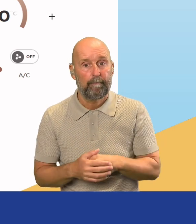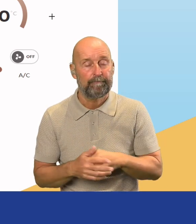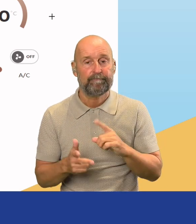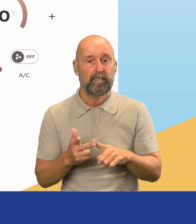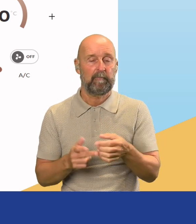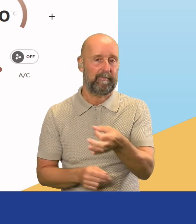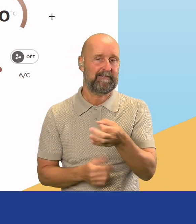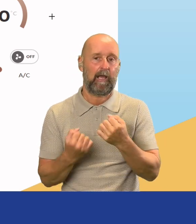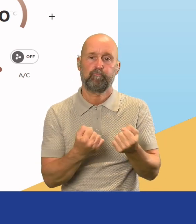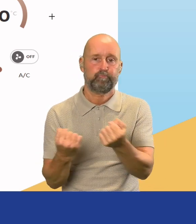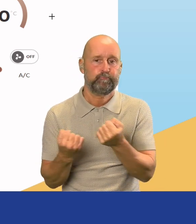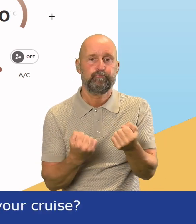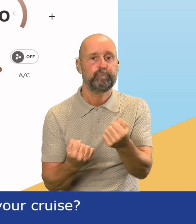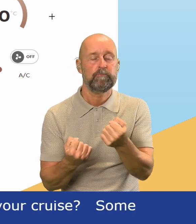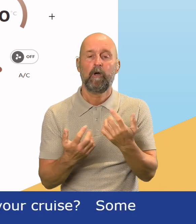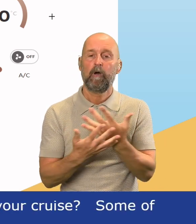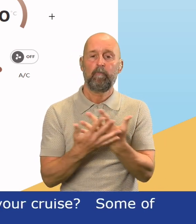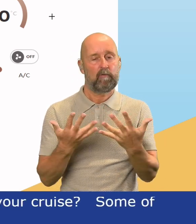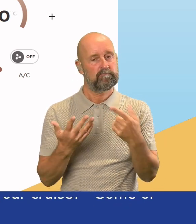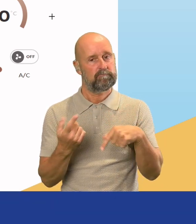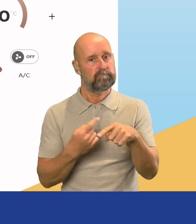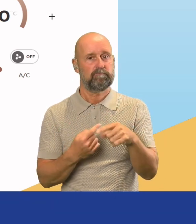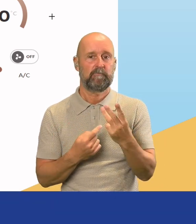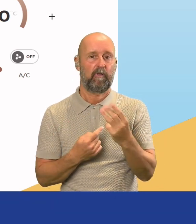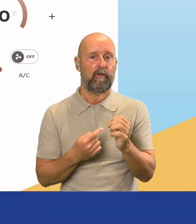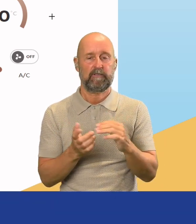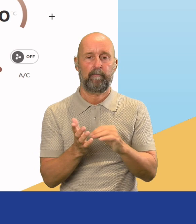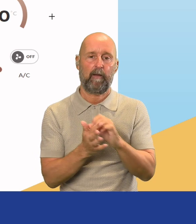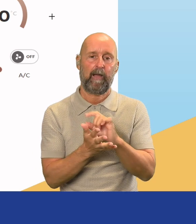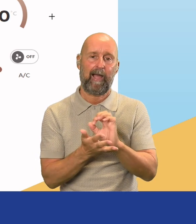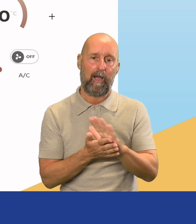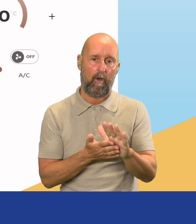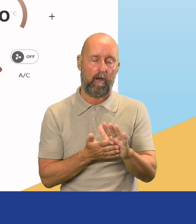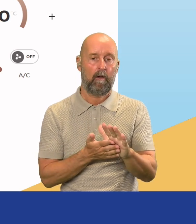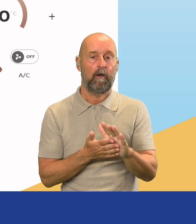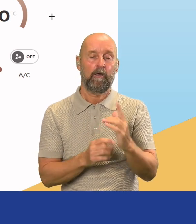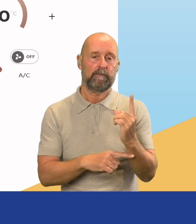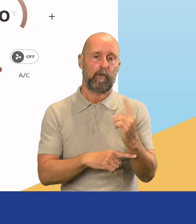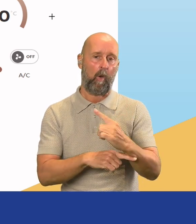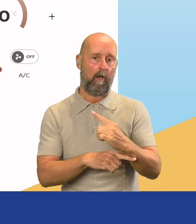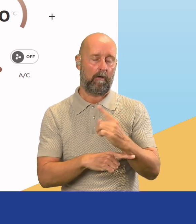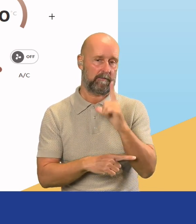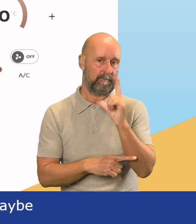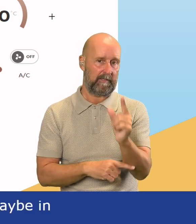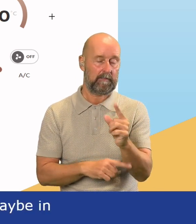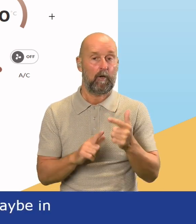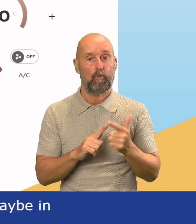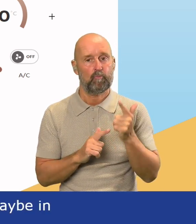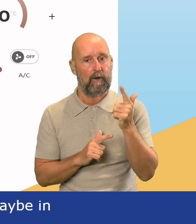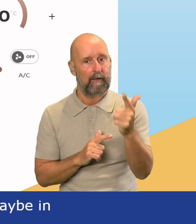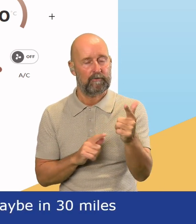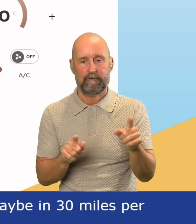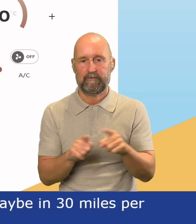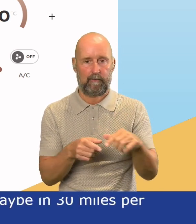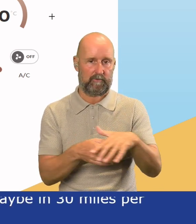town use. Maybe most of your journeys are in 30-mile-an-hour zones, so your average speed will be a lot lower. What then happens to range under the same